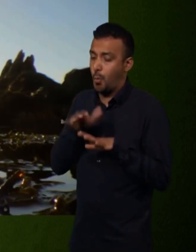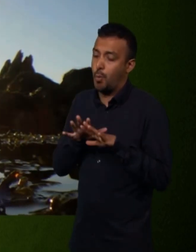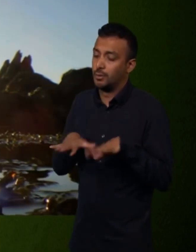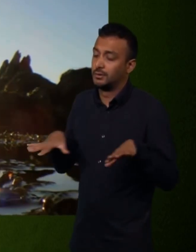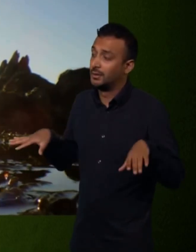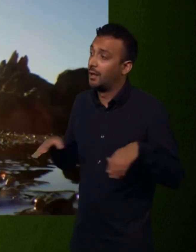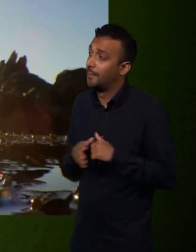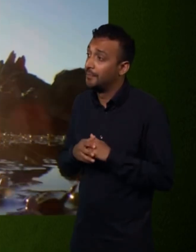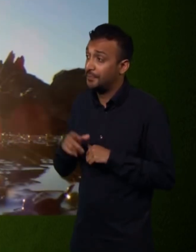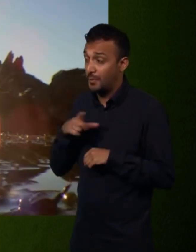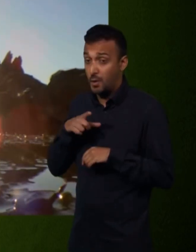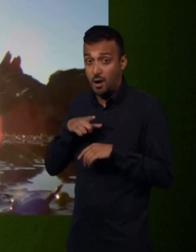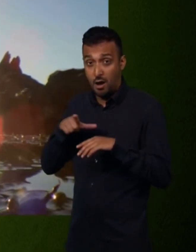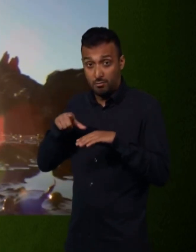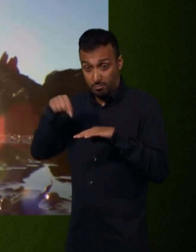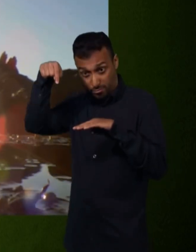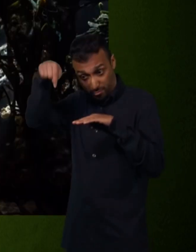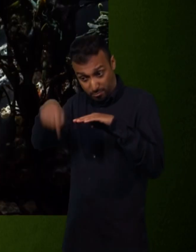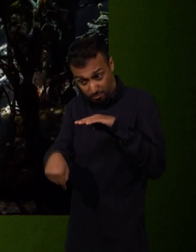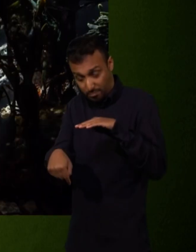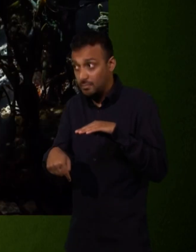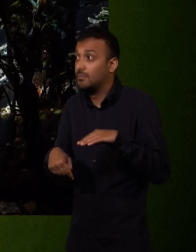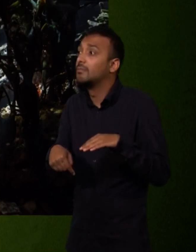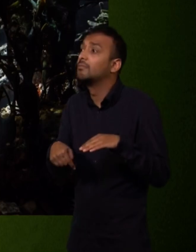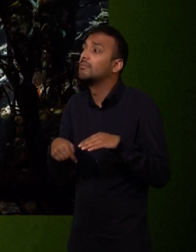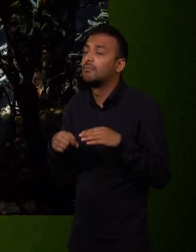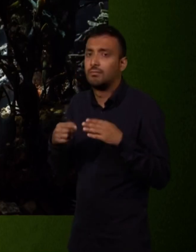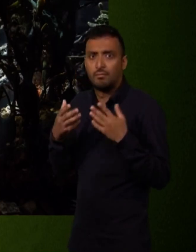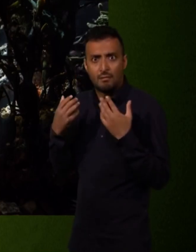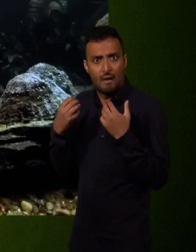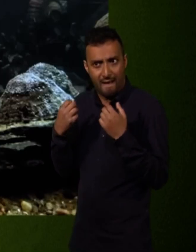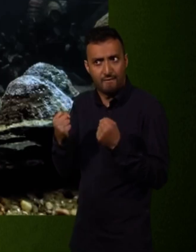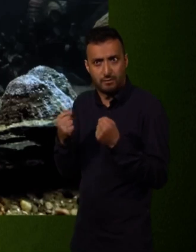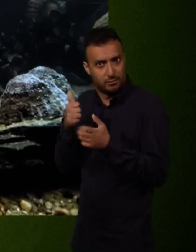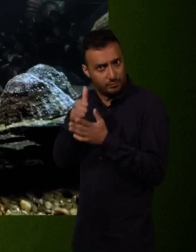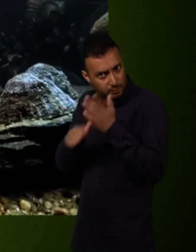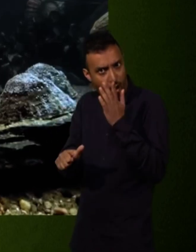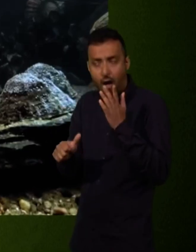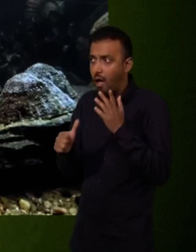Because just below the surface, things are getting busy.